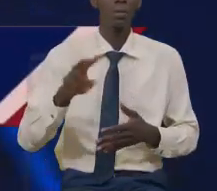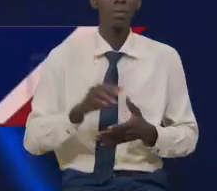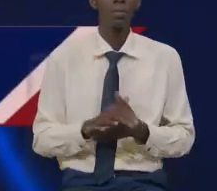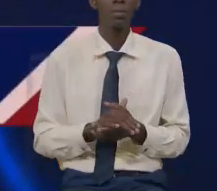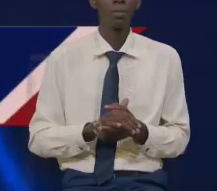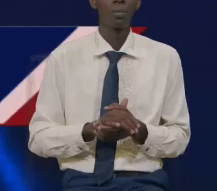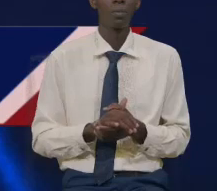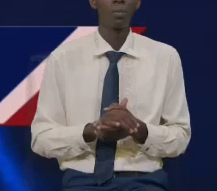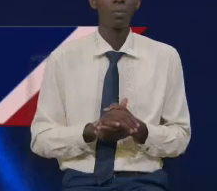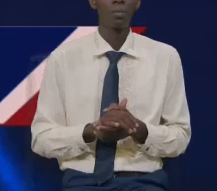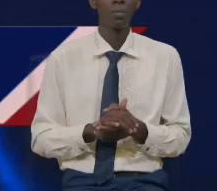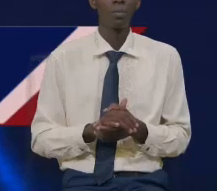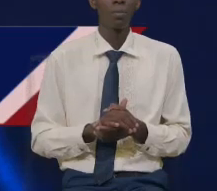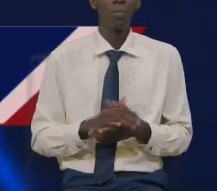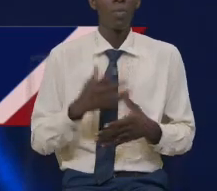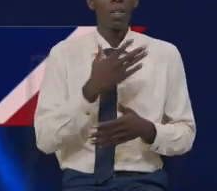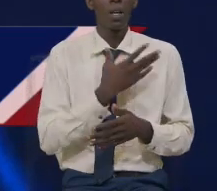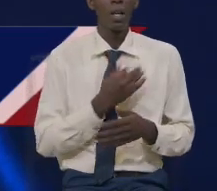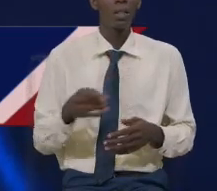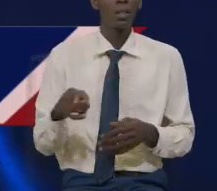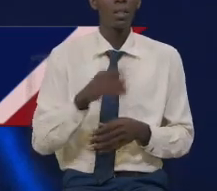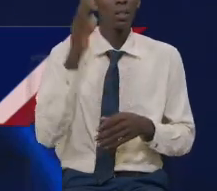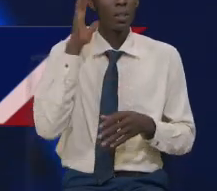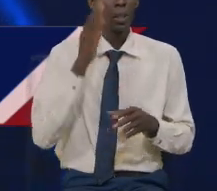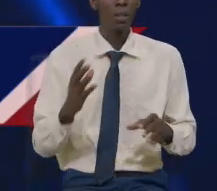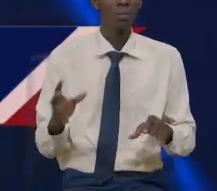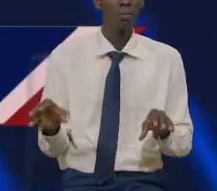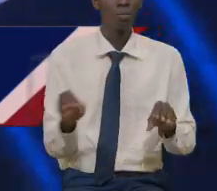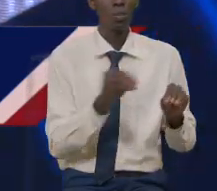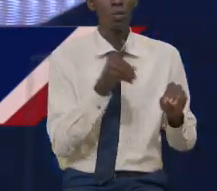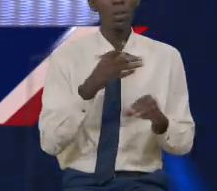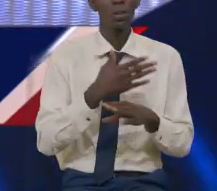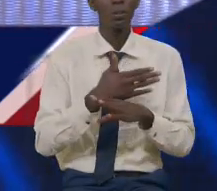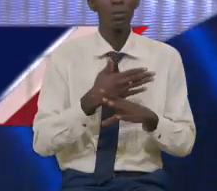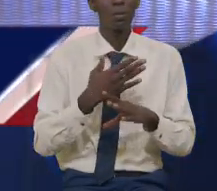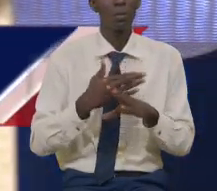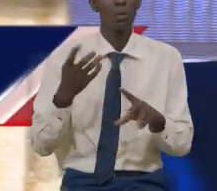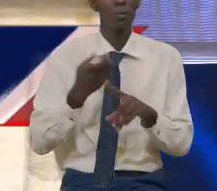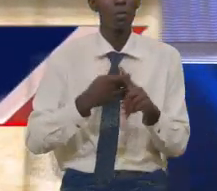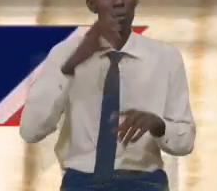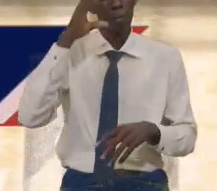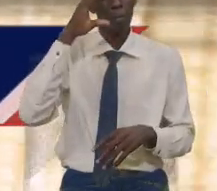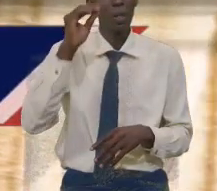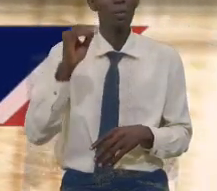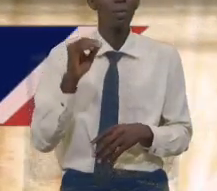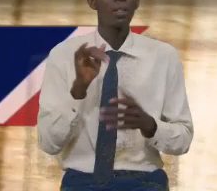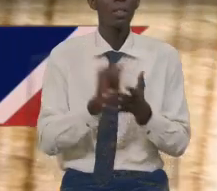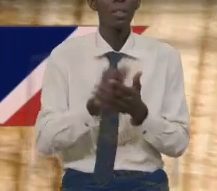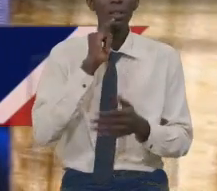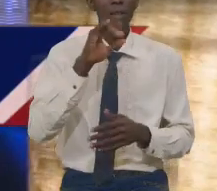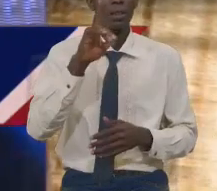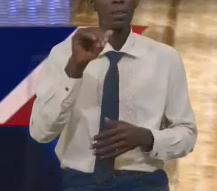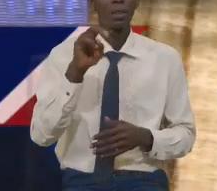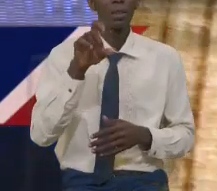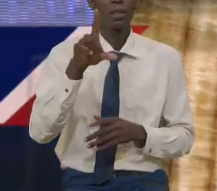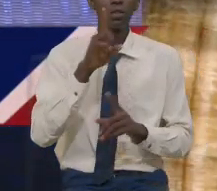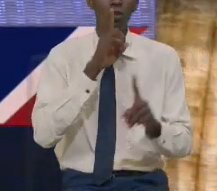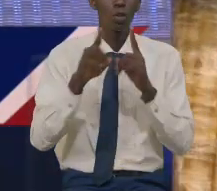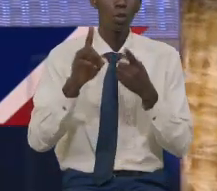drive thee from men. That's Daniel talking to